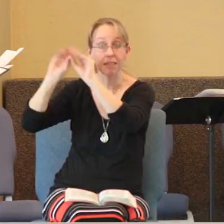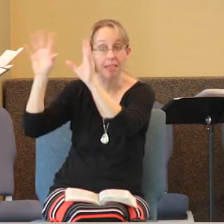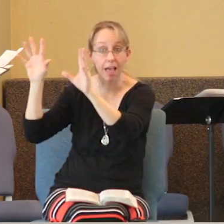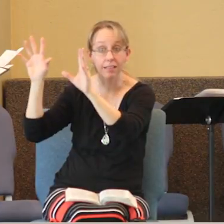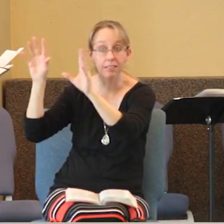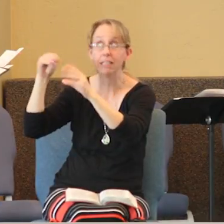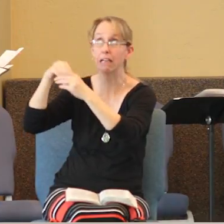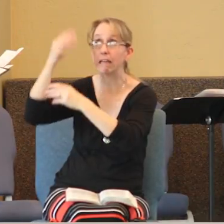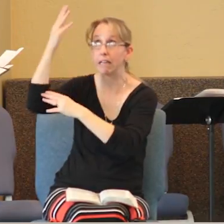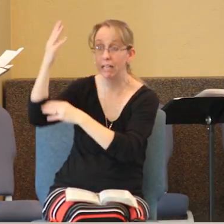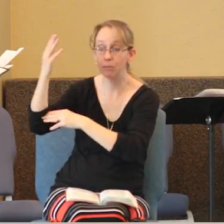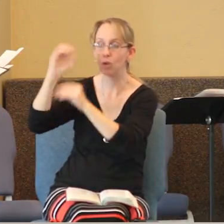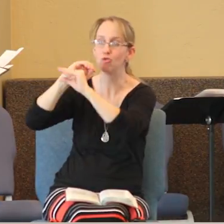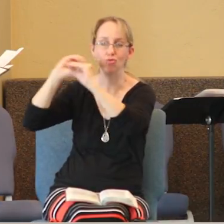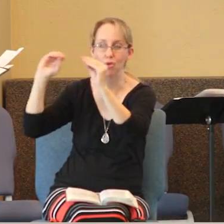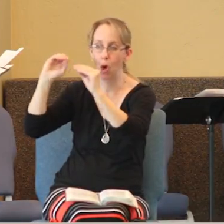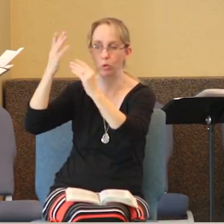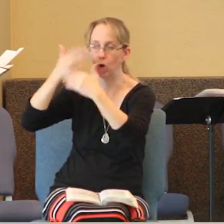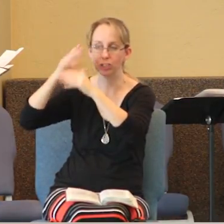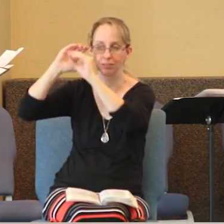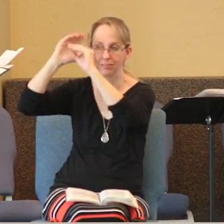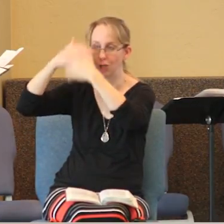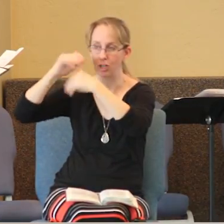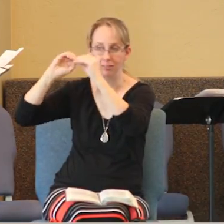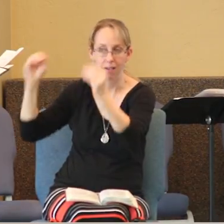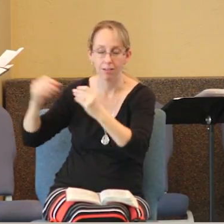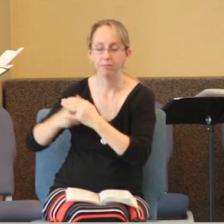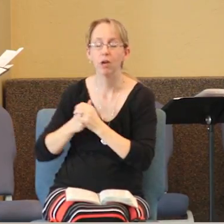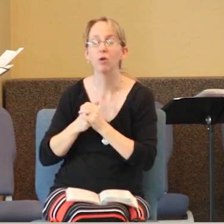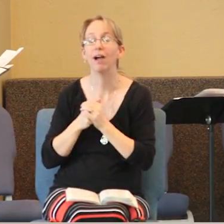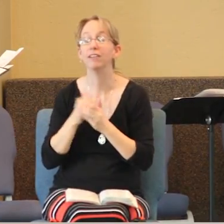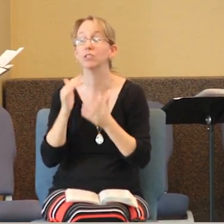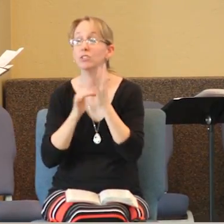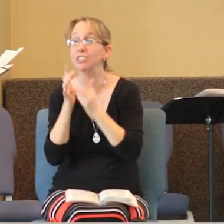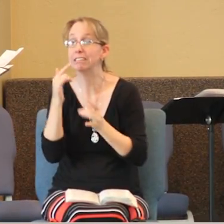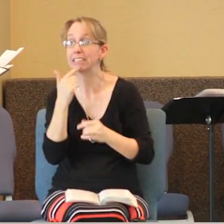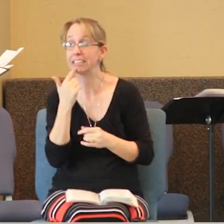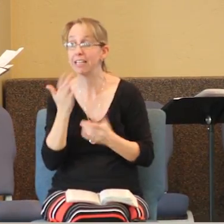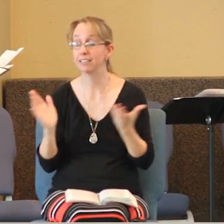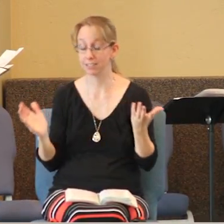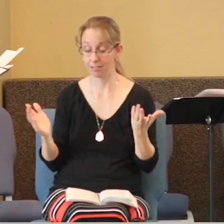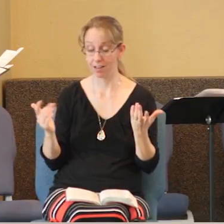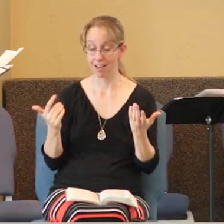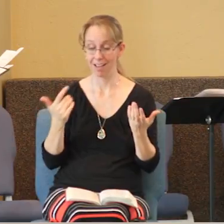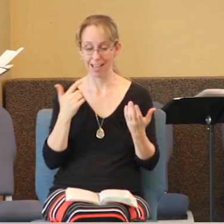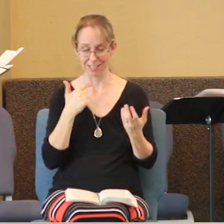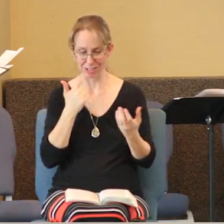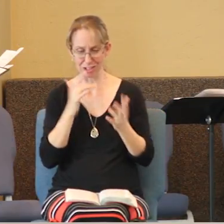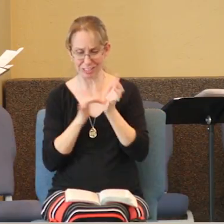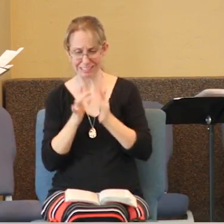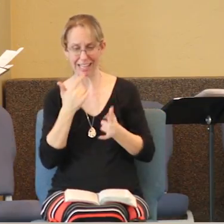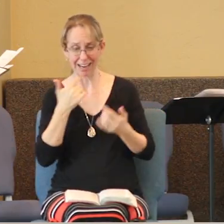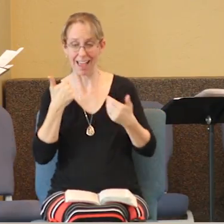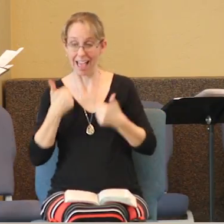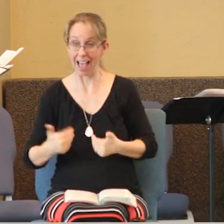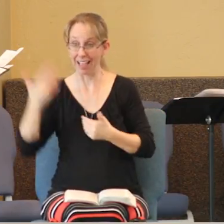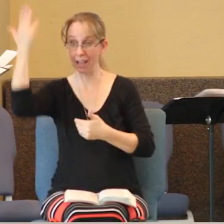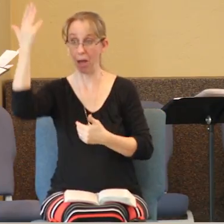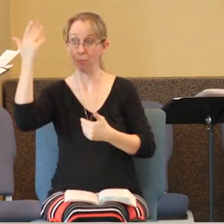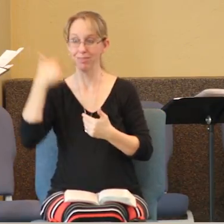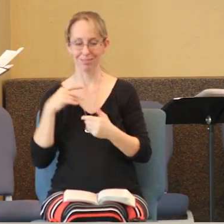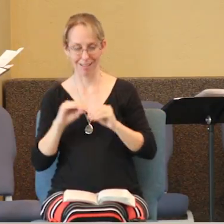God is light, and in Him there is no darkness at all. Jesus said this of Himself. He said, I am the